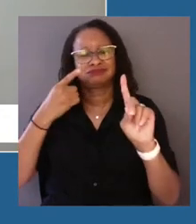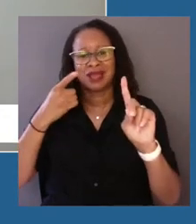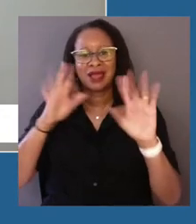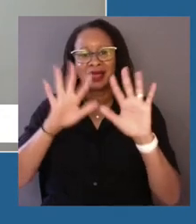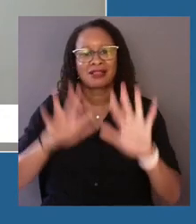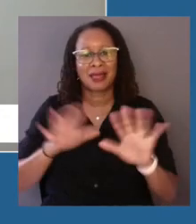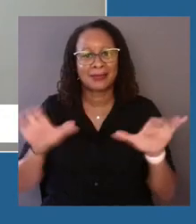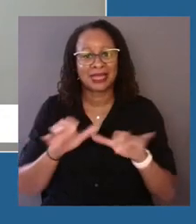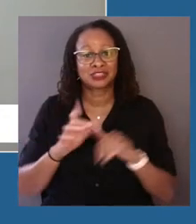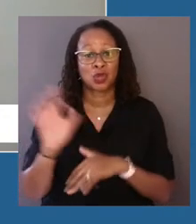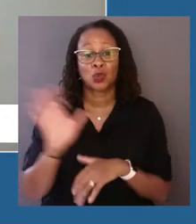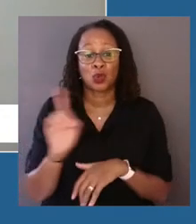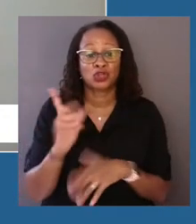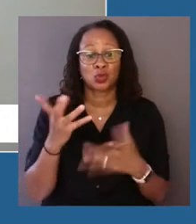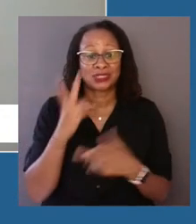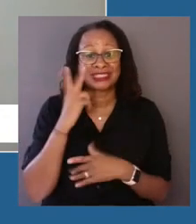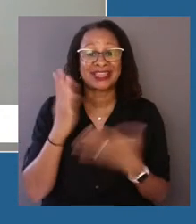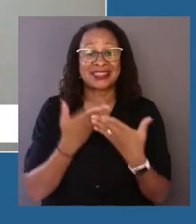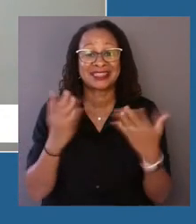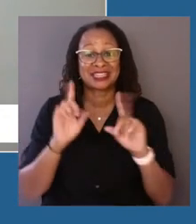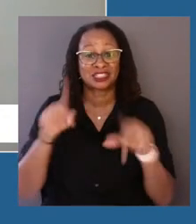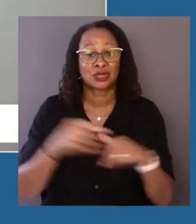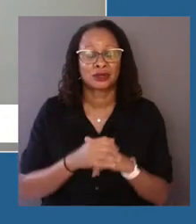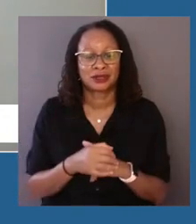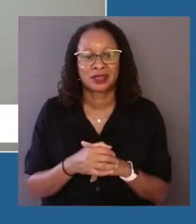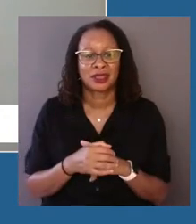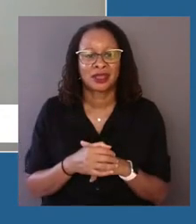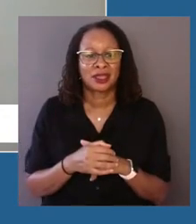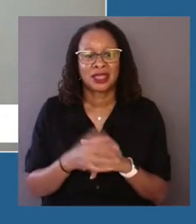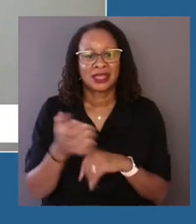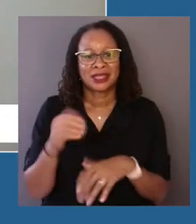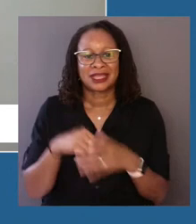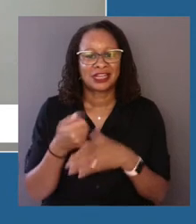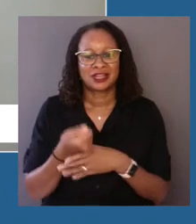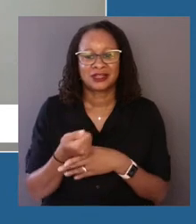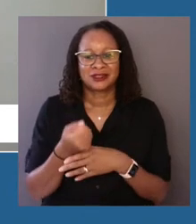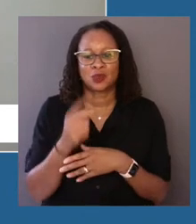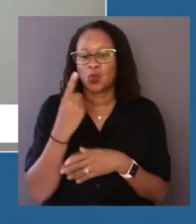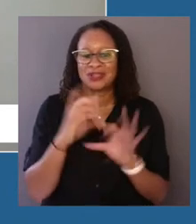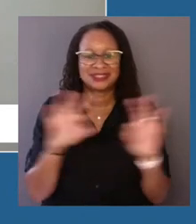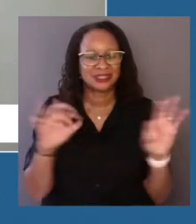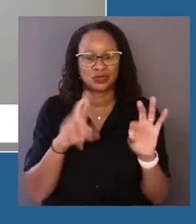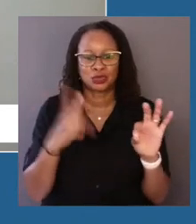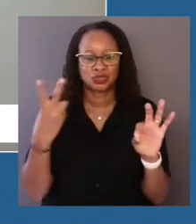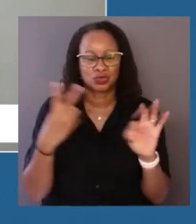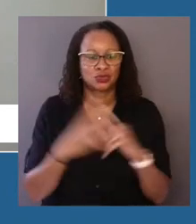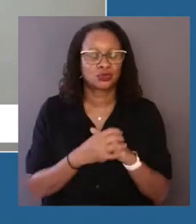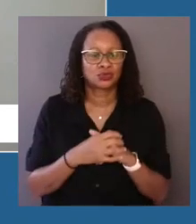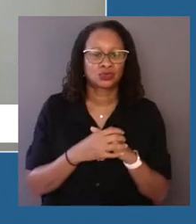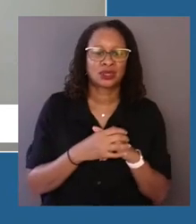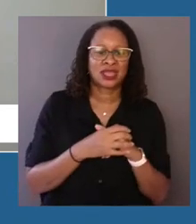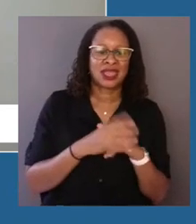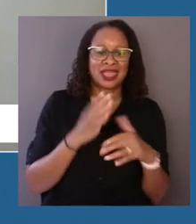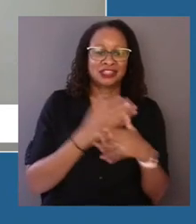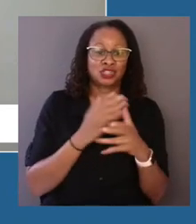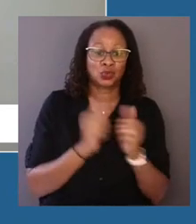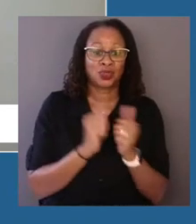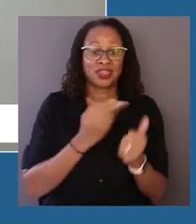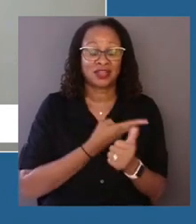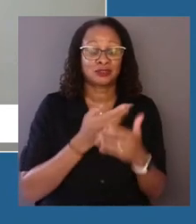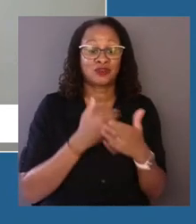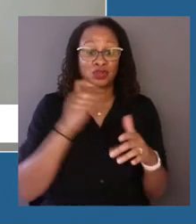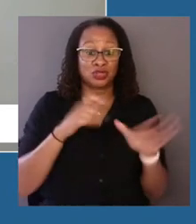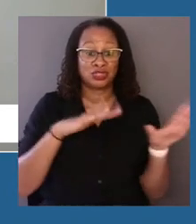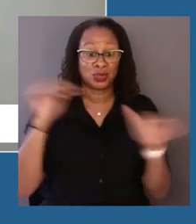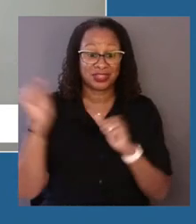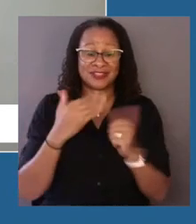like to see things go, just in a sentence or two, and share that with us before you have to leave. Thank